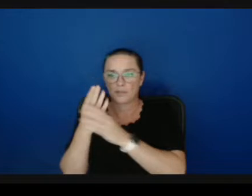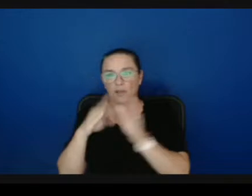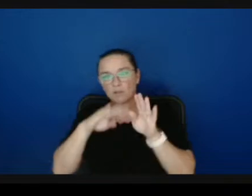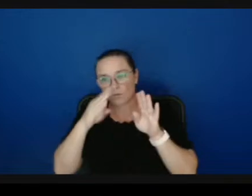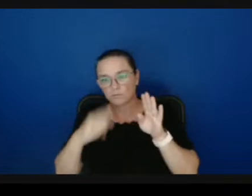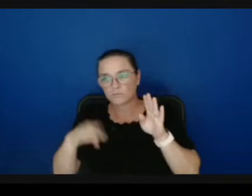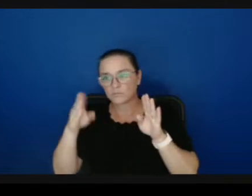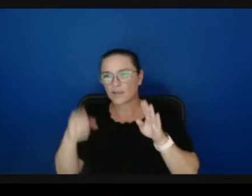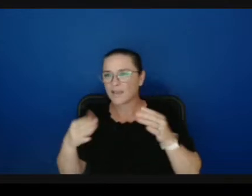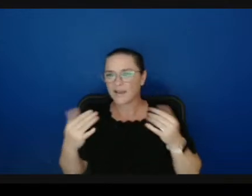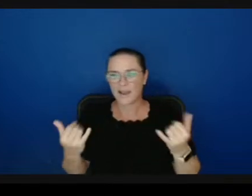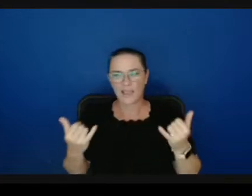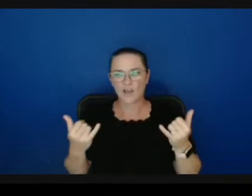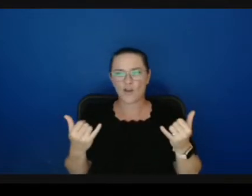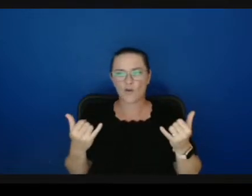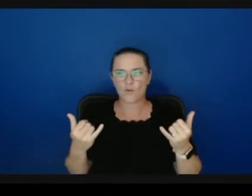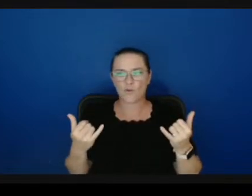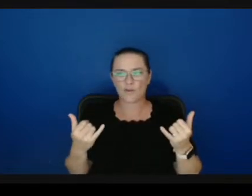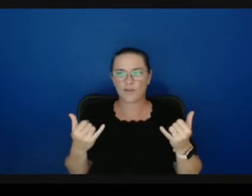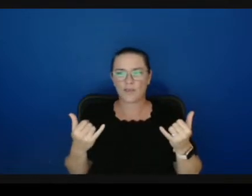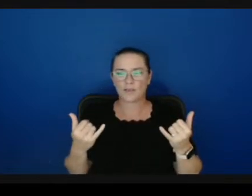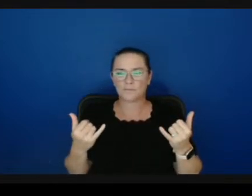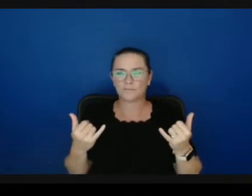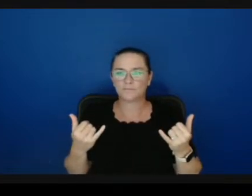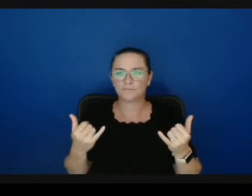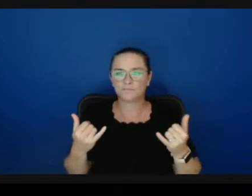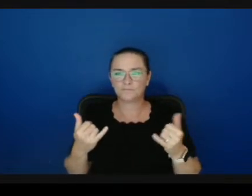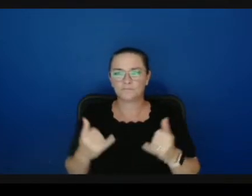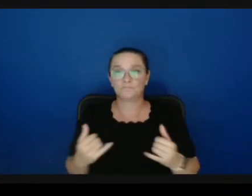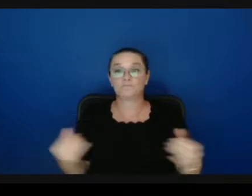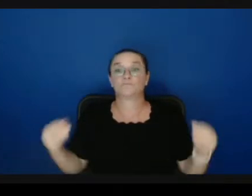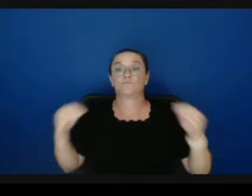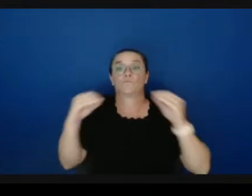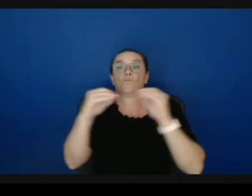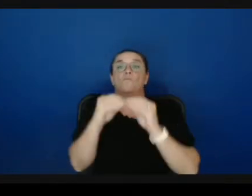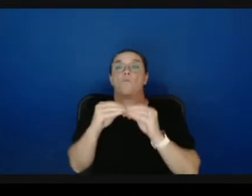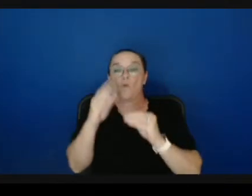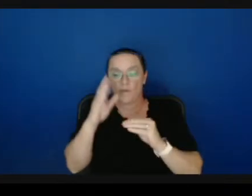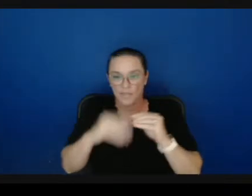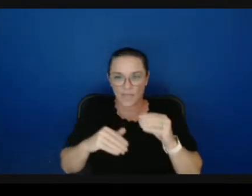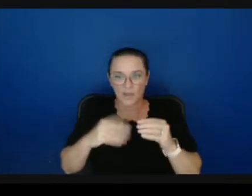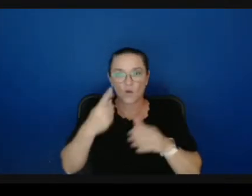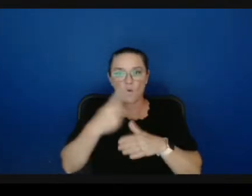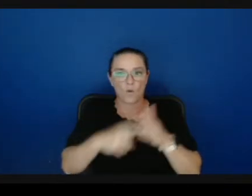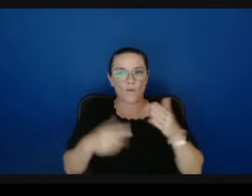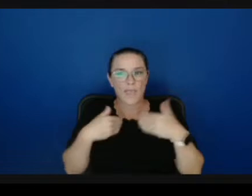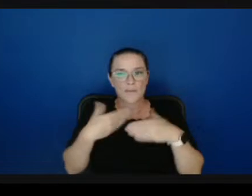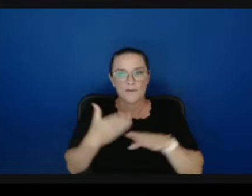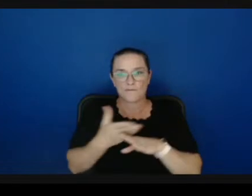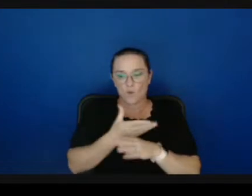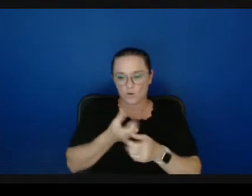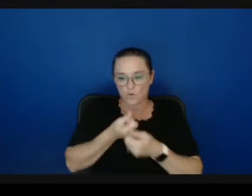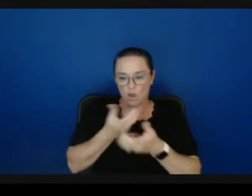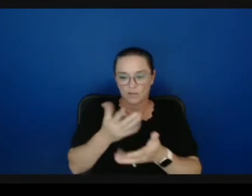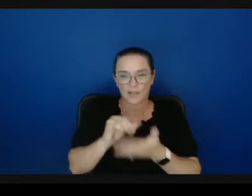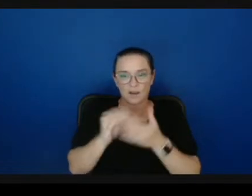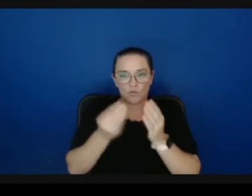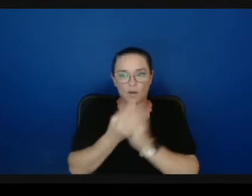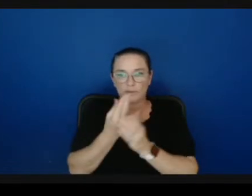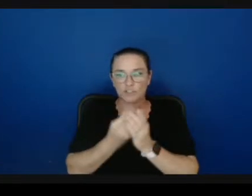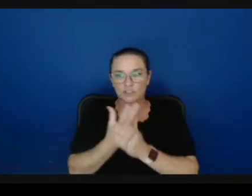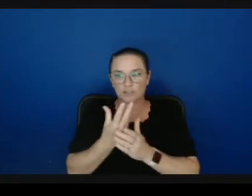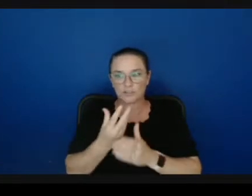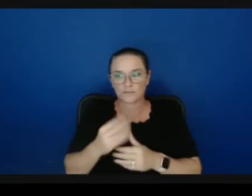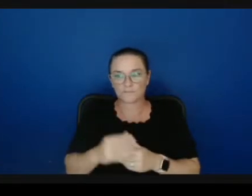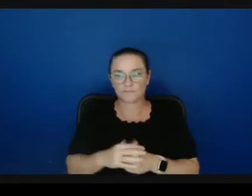we're now routinely exceeding the threshold of earthquakes it took to cause those eruptions, right?